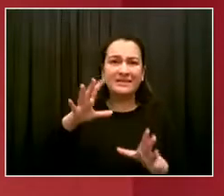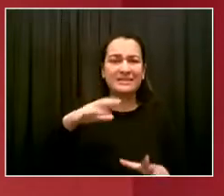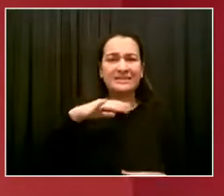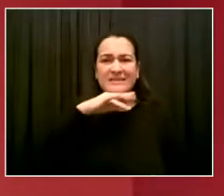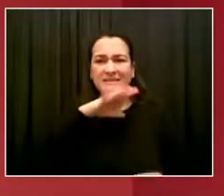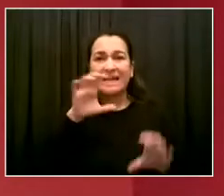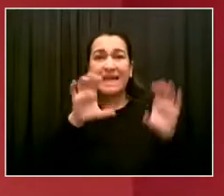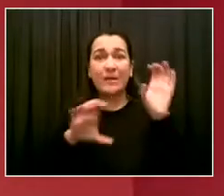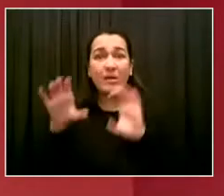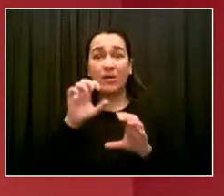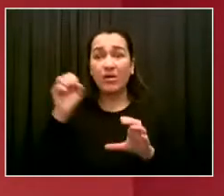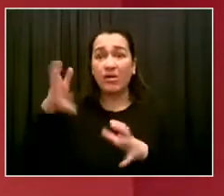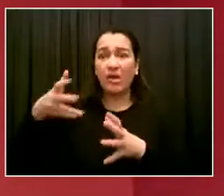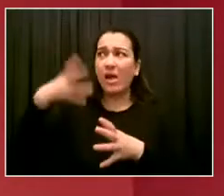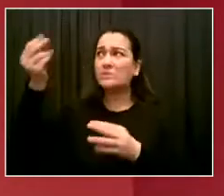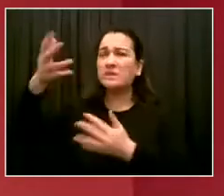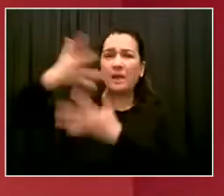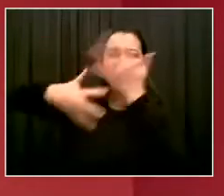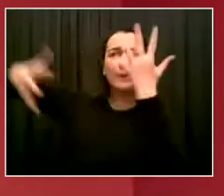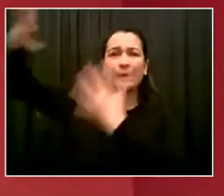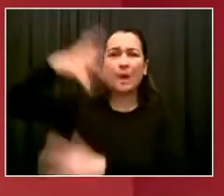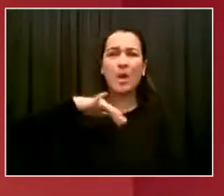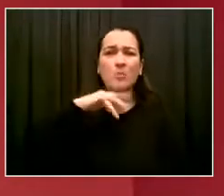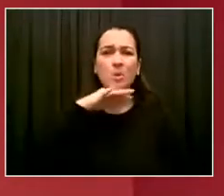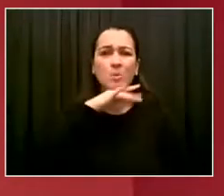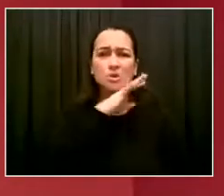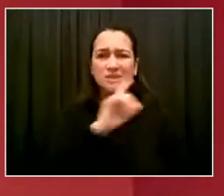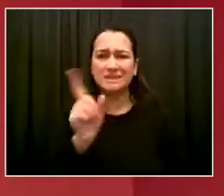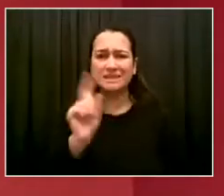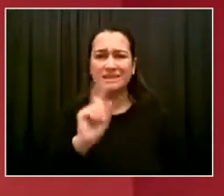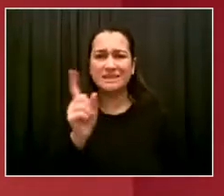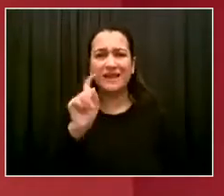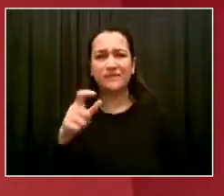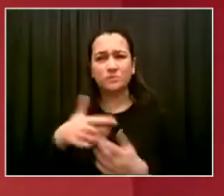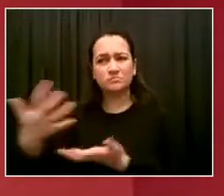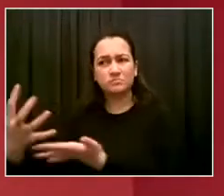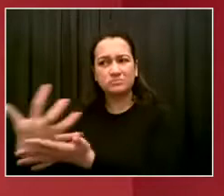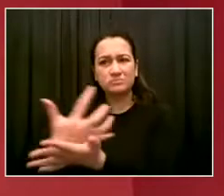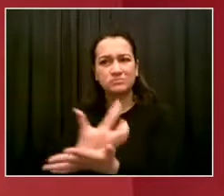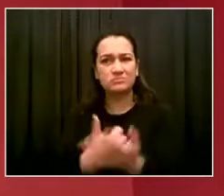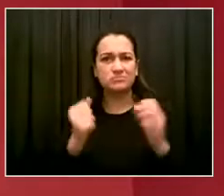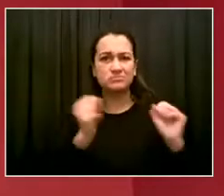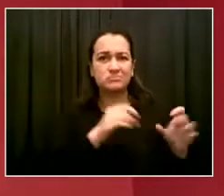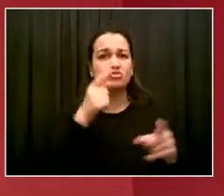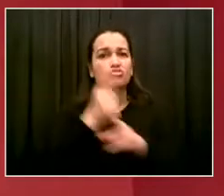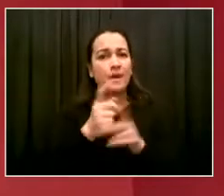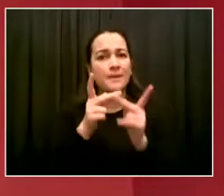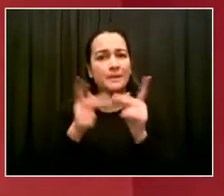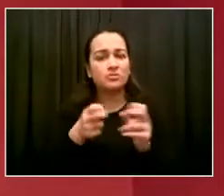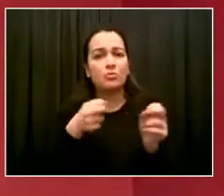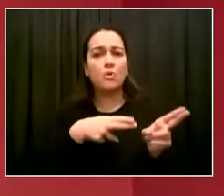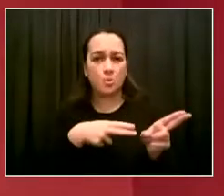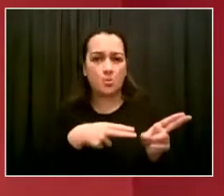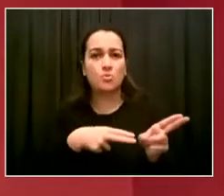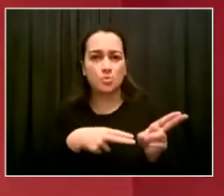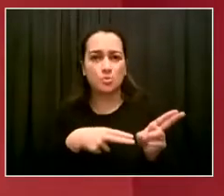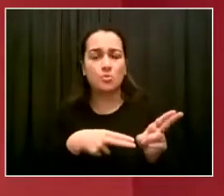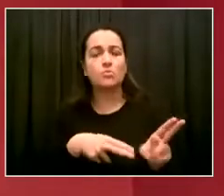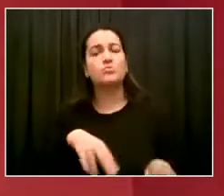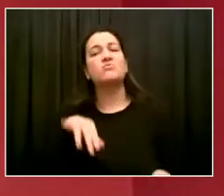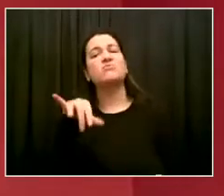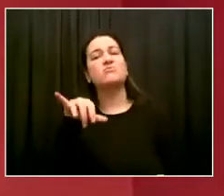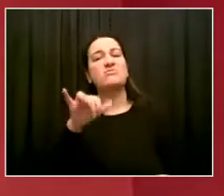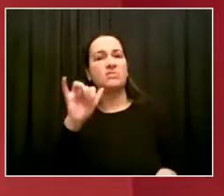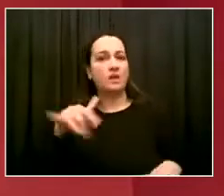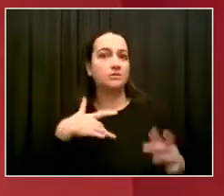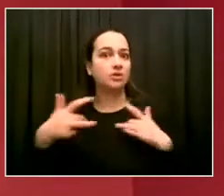we too are looking forward to spring, but also a healthy and vibrant Spring Bronx. So good to be here today and